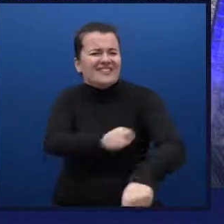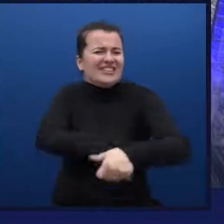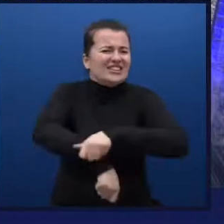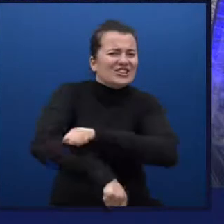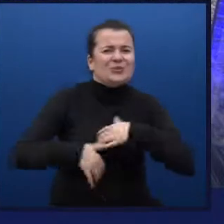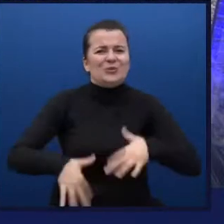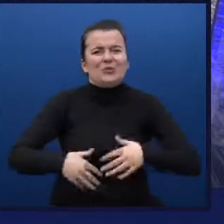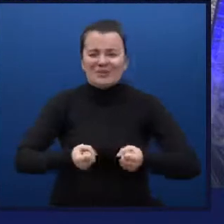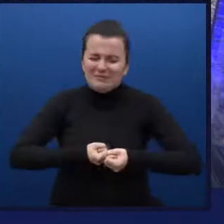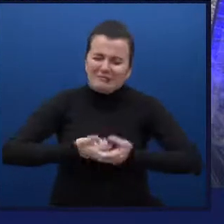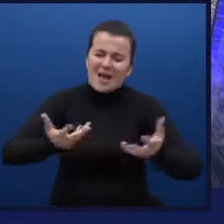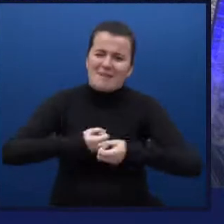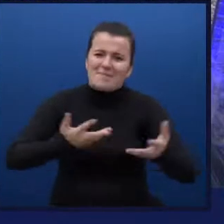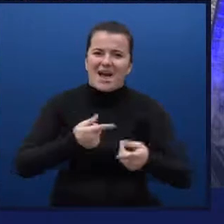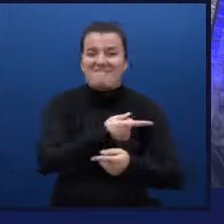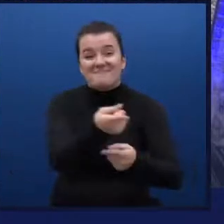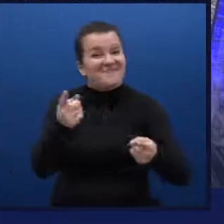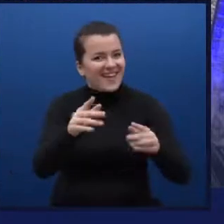it.